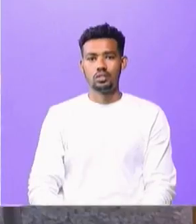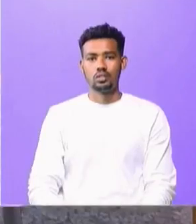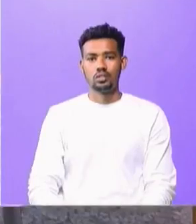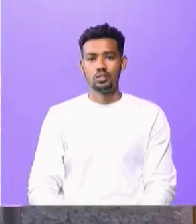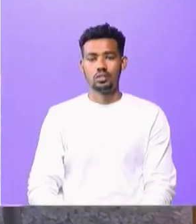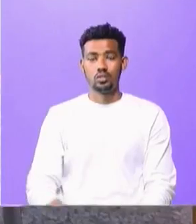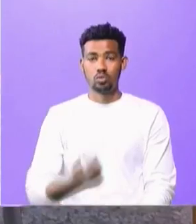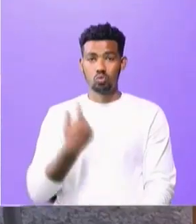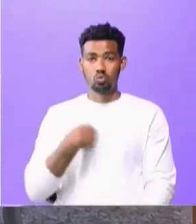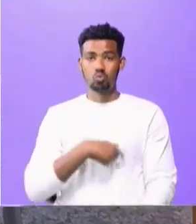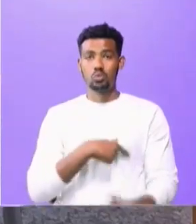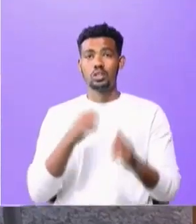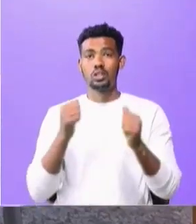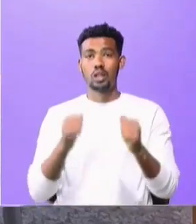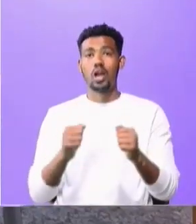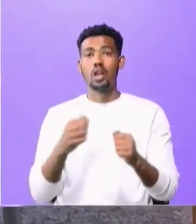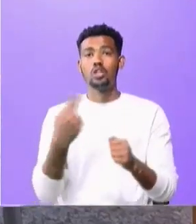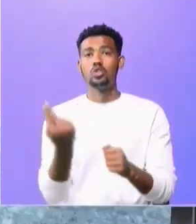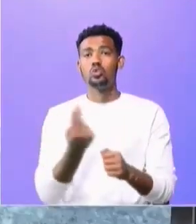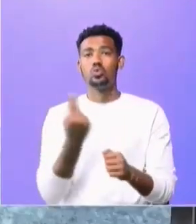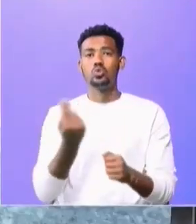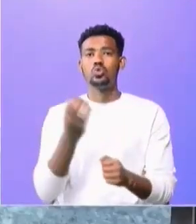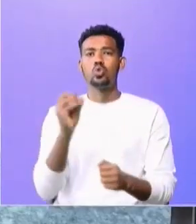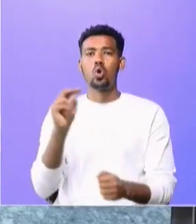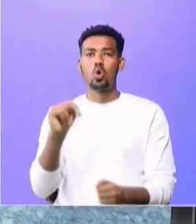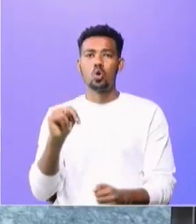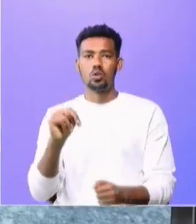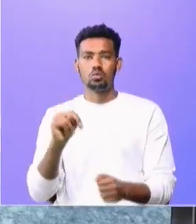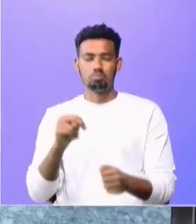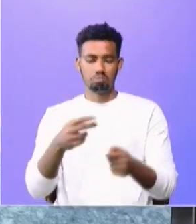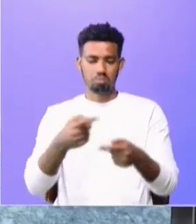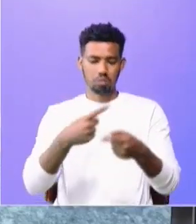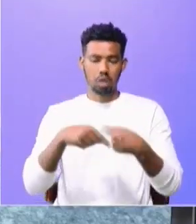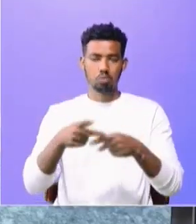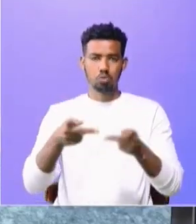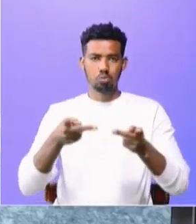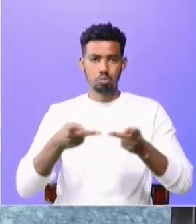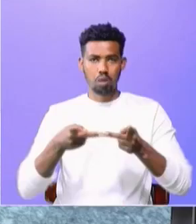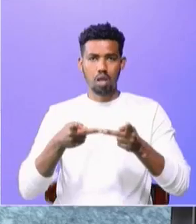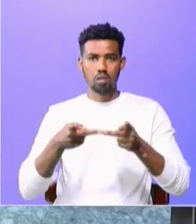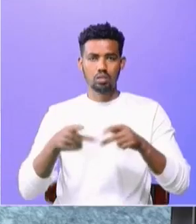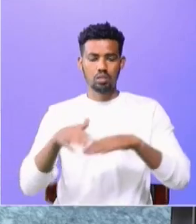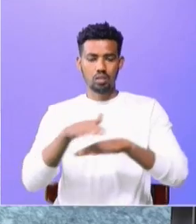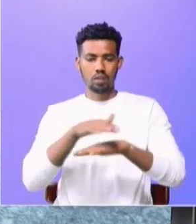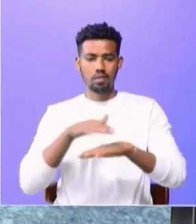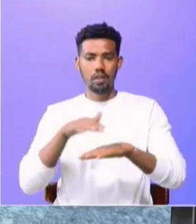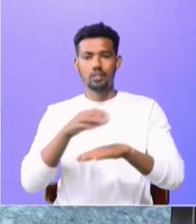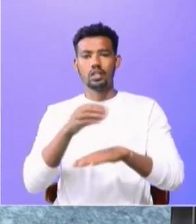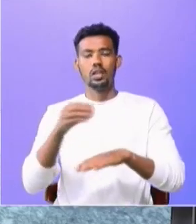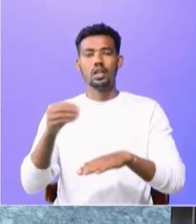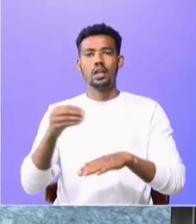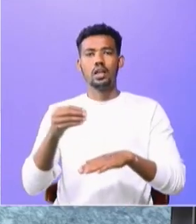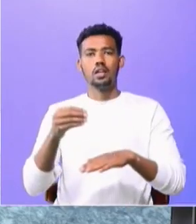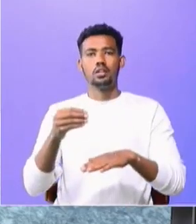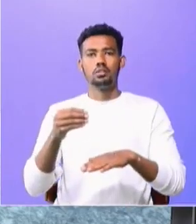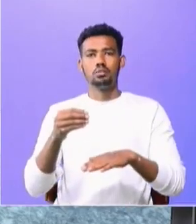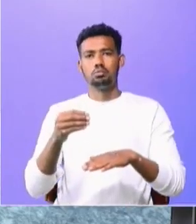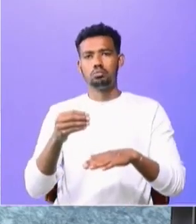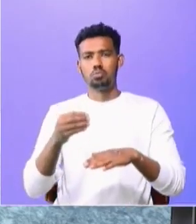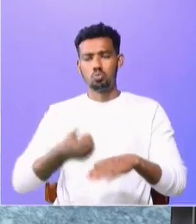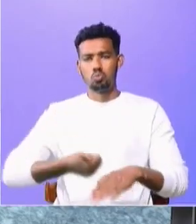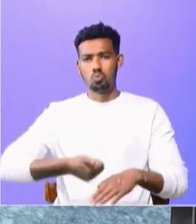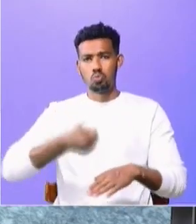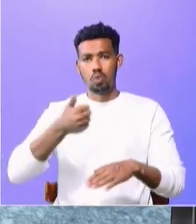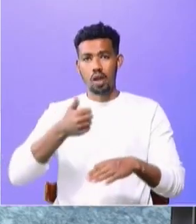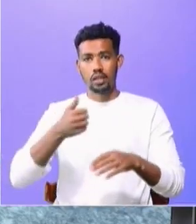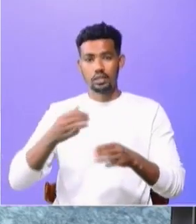We can use on when we come to place, like surface and also main streets. When we